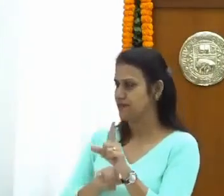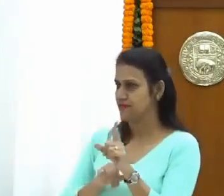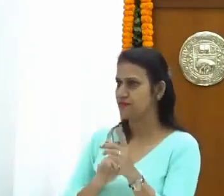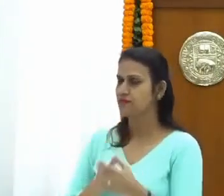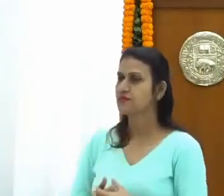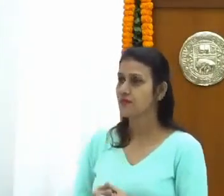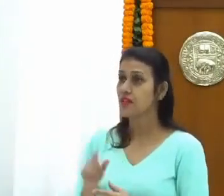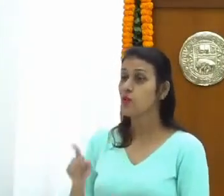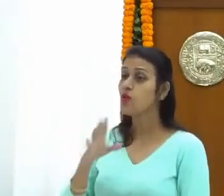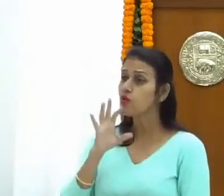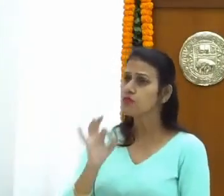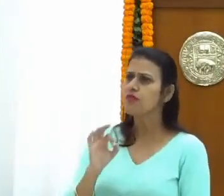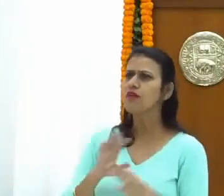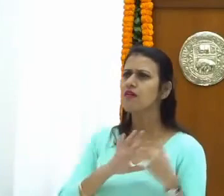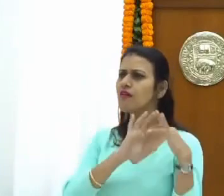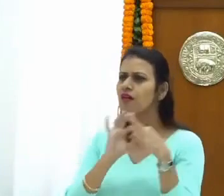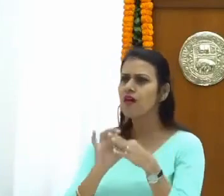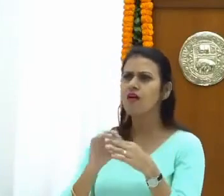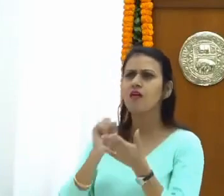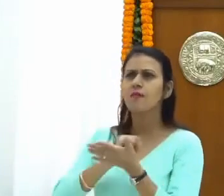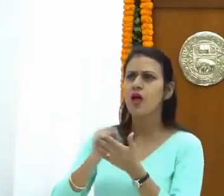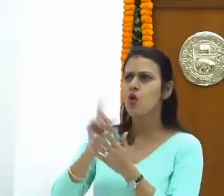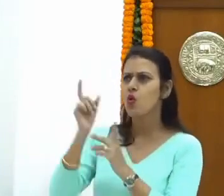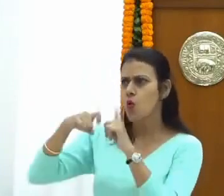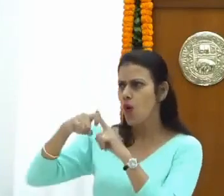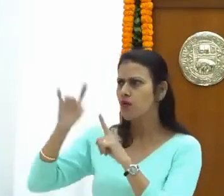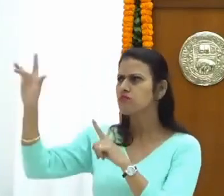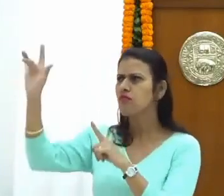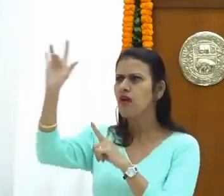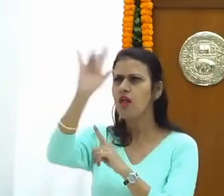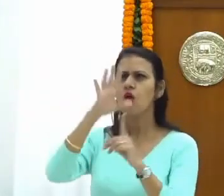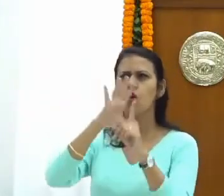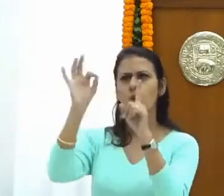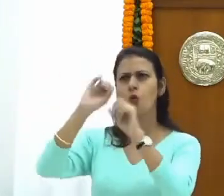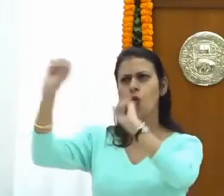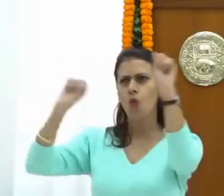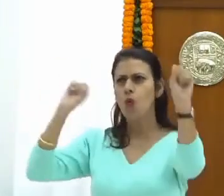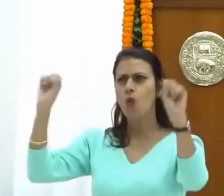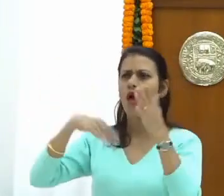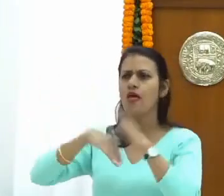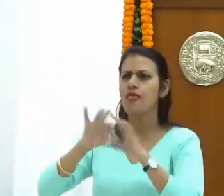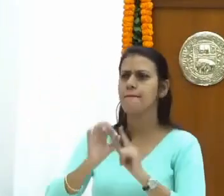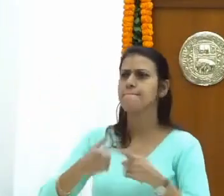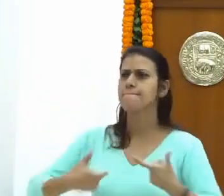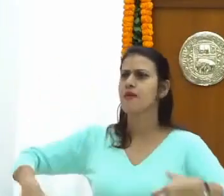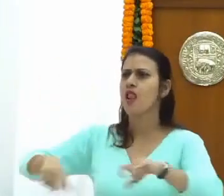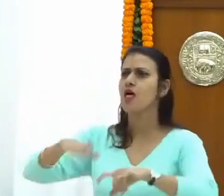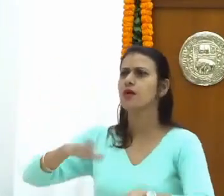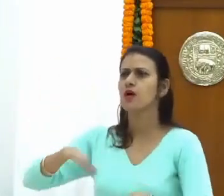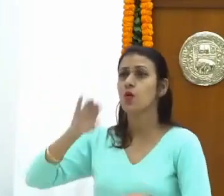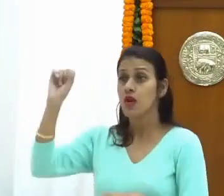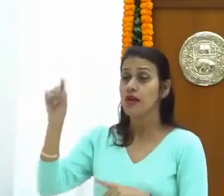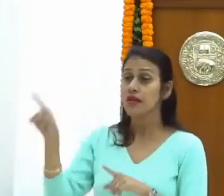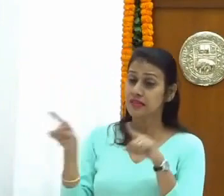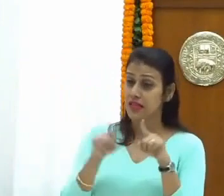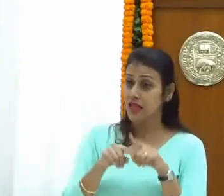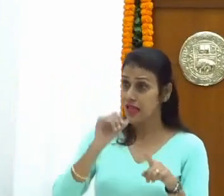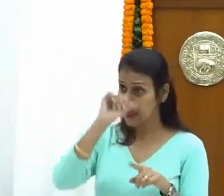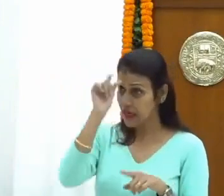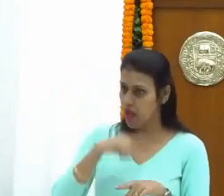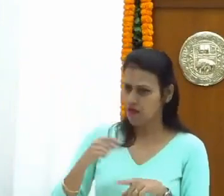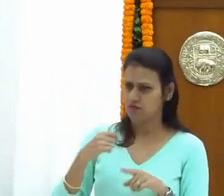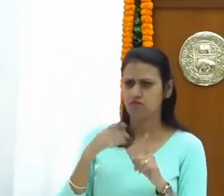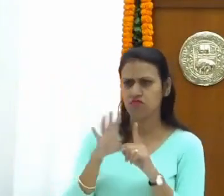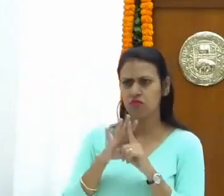One is presidential form, practiced by US and other countries, and parliamentary form of democracy. In India, we practice parliamentary form of